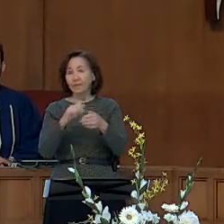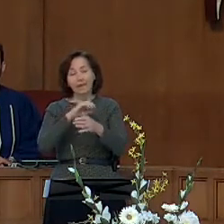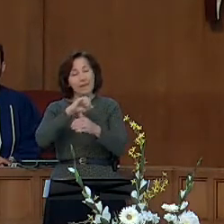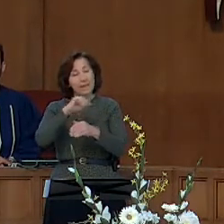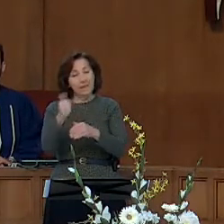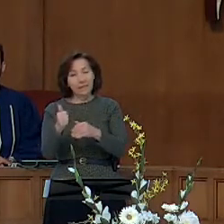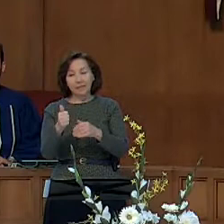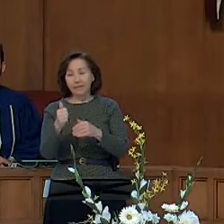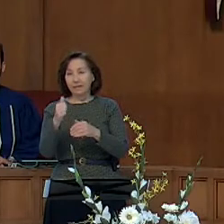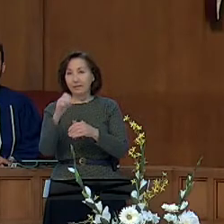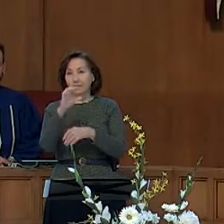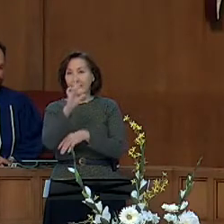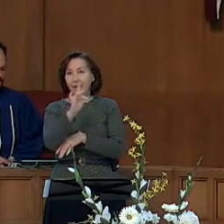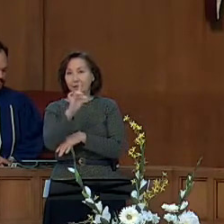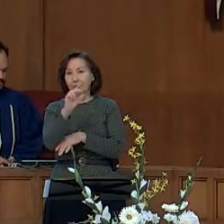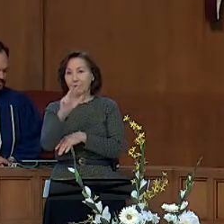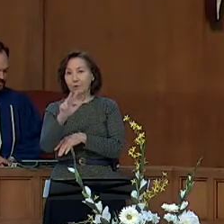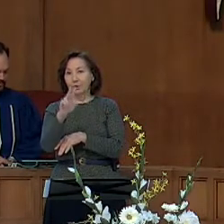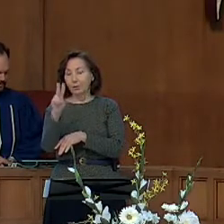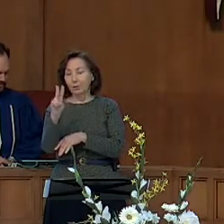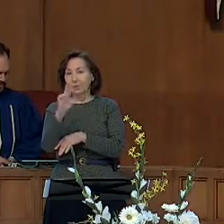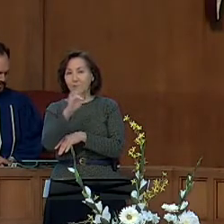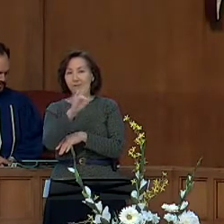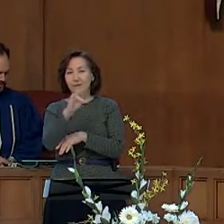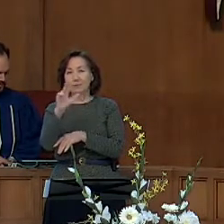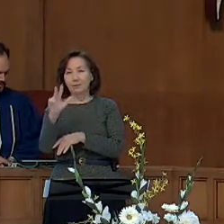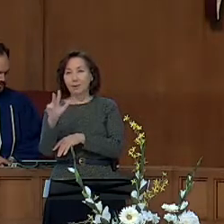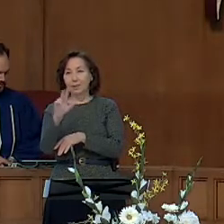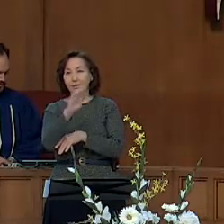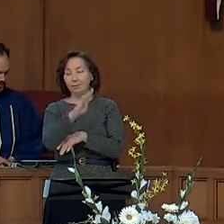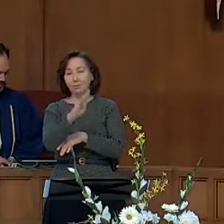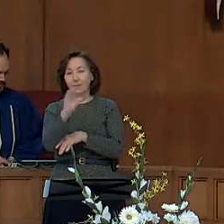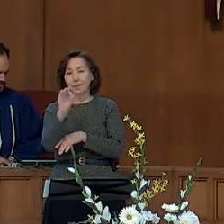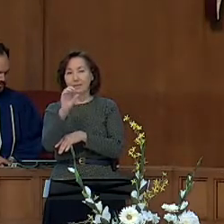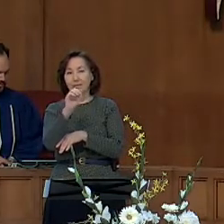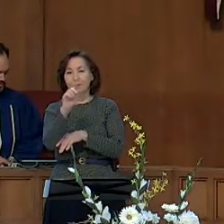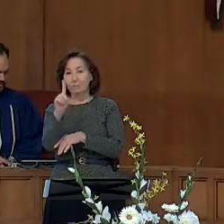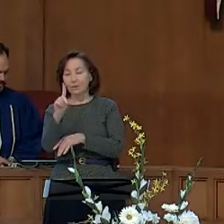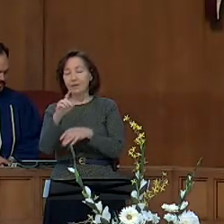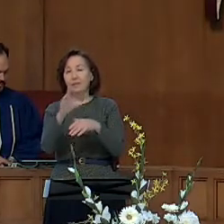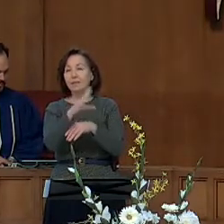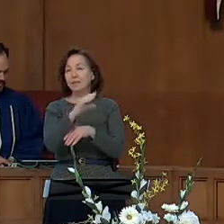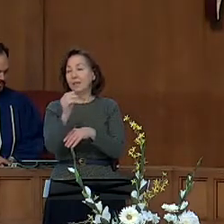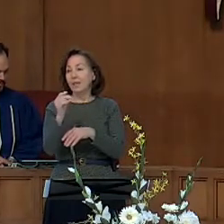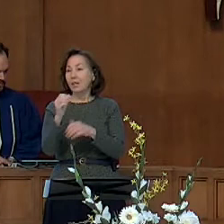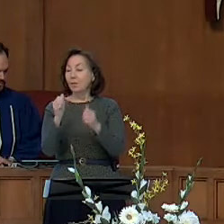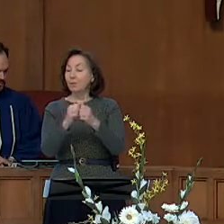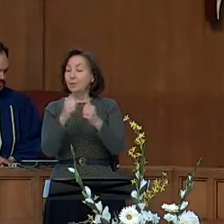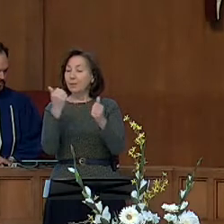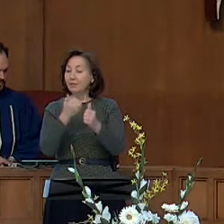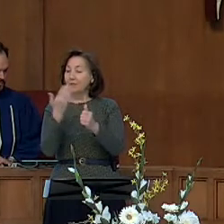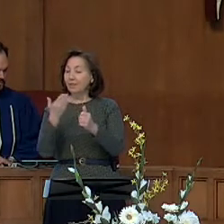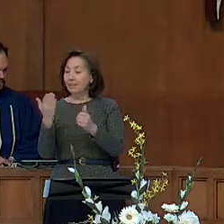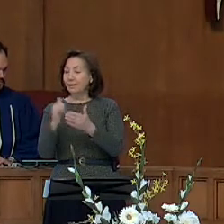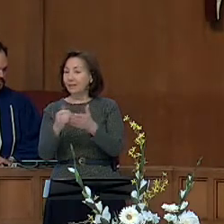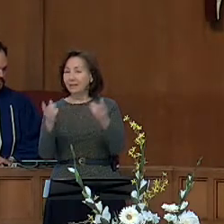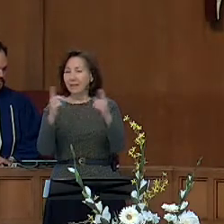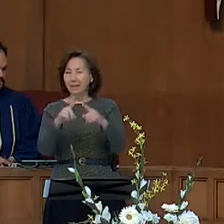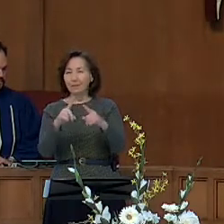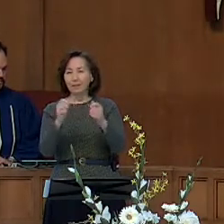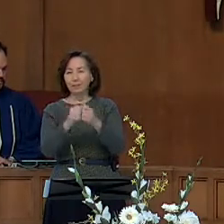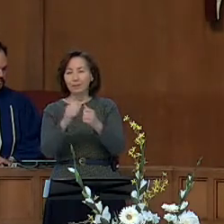anytime, 832-773-4901. With everything going on with the COVID cases